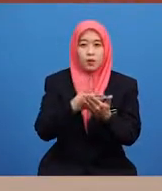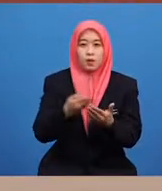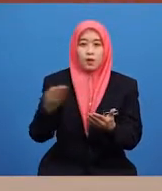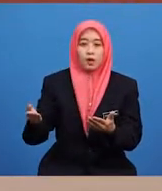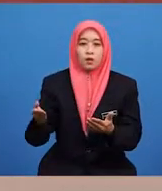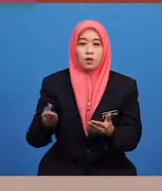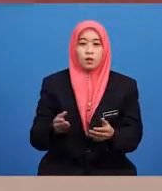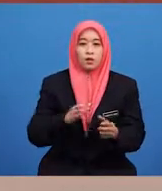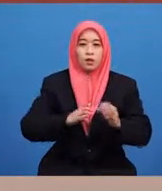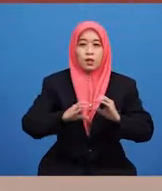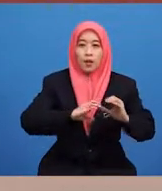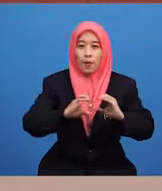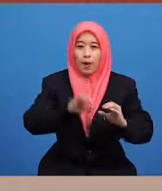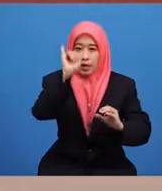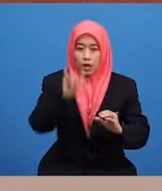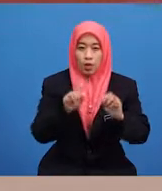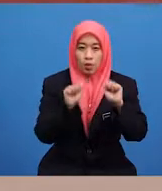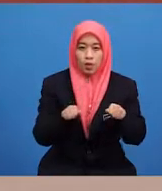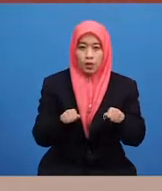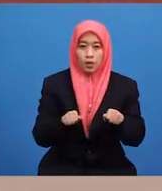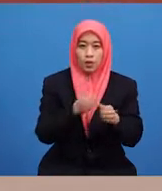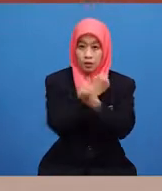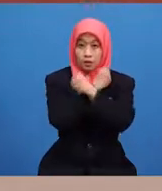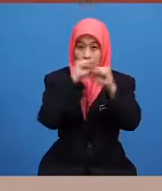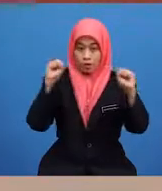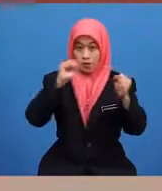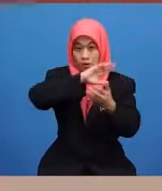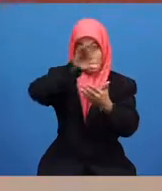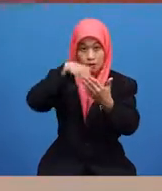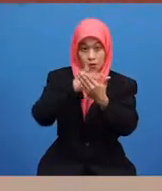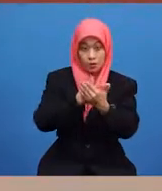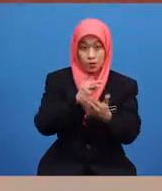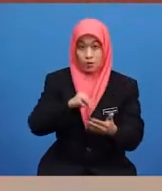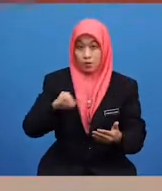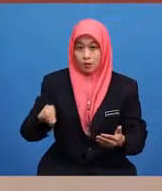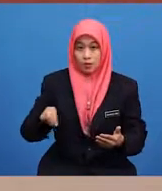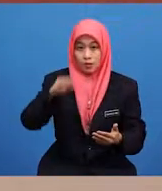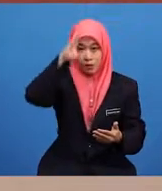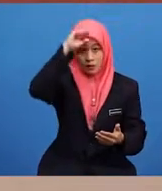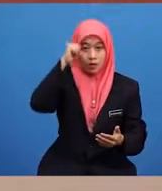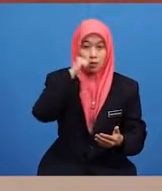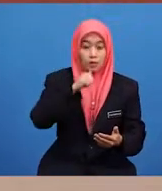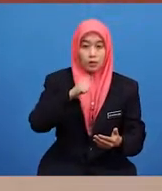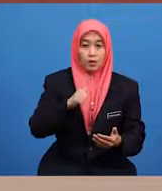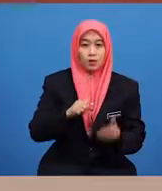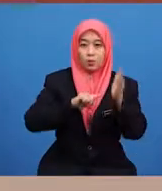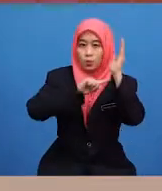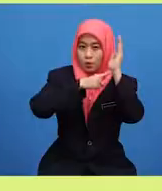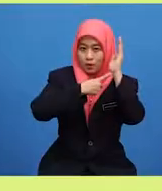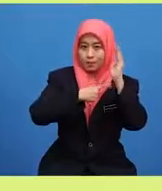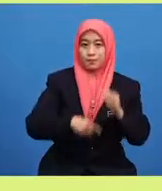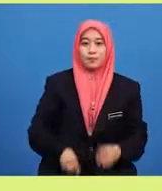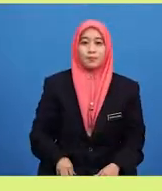could. Are you ready, boys and girls? If you are, Let the game begin.